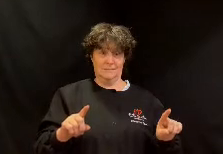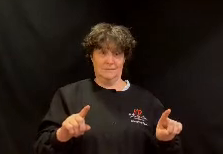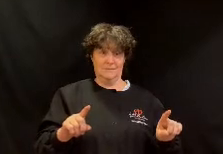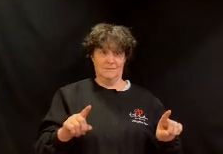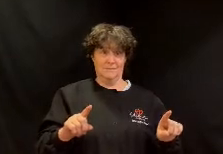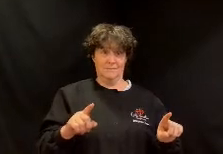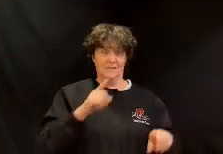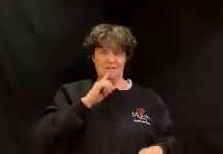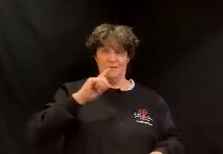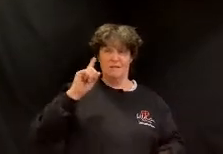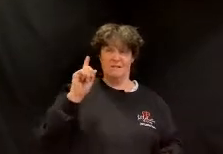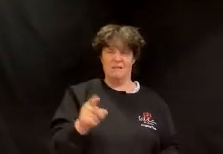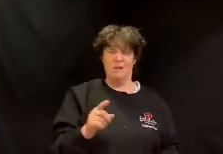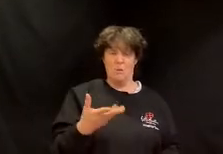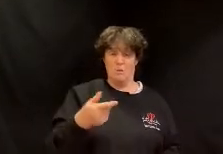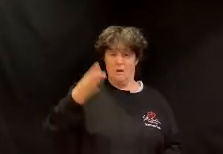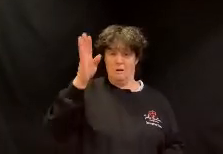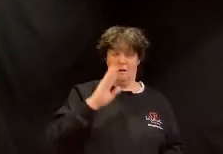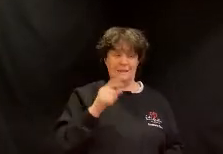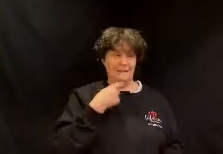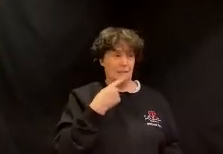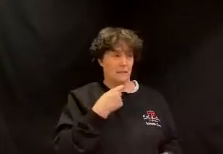Declare what God says about you.